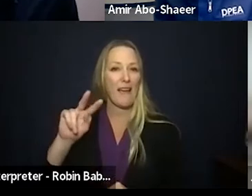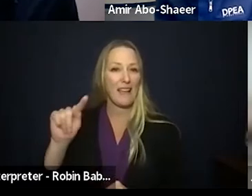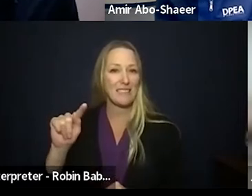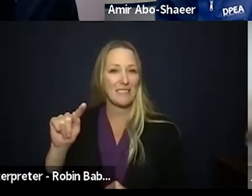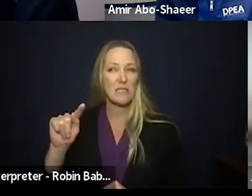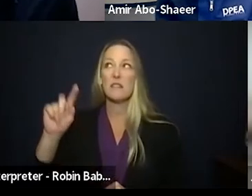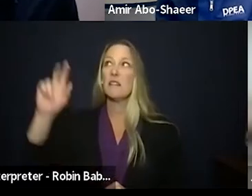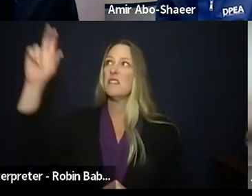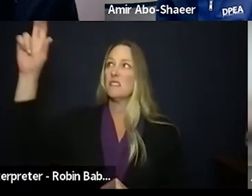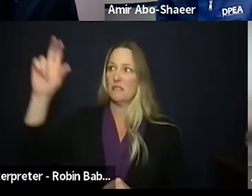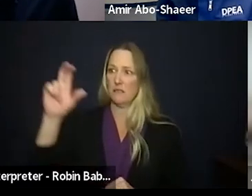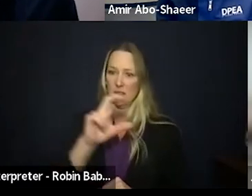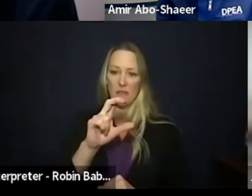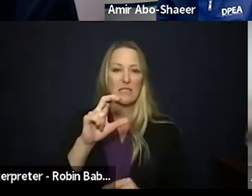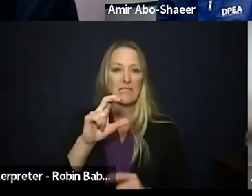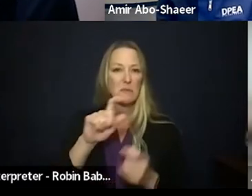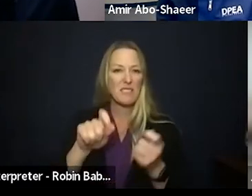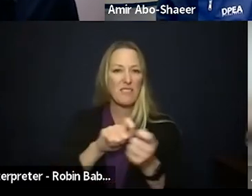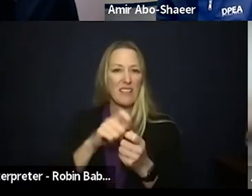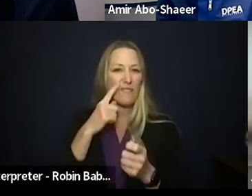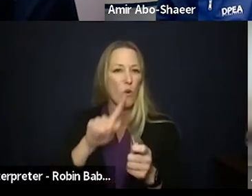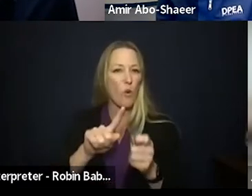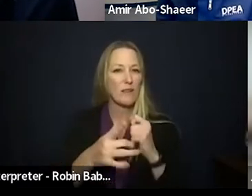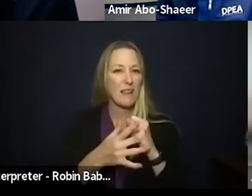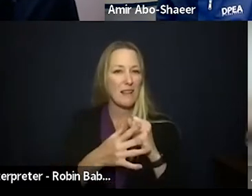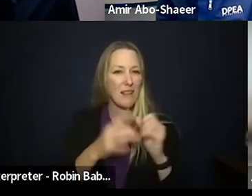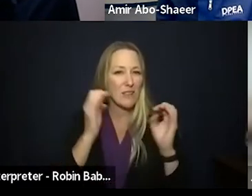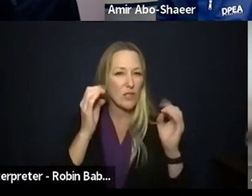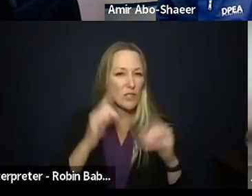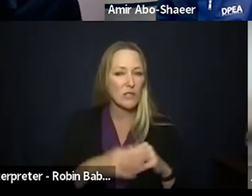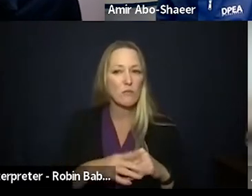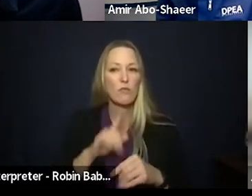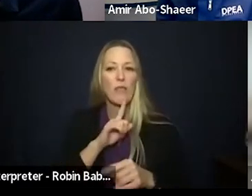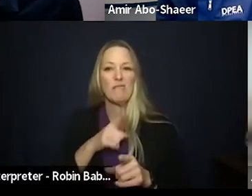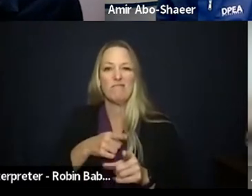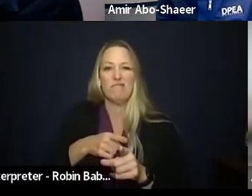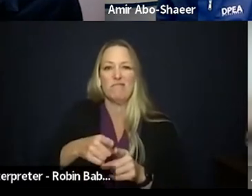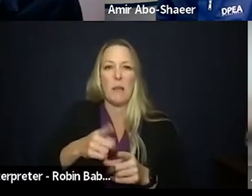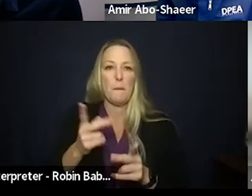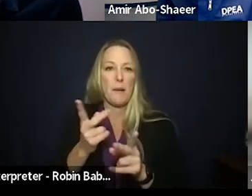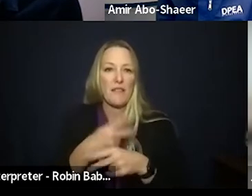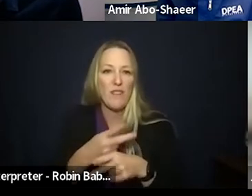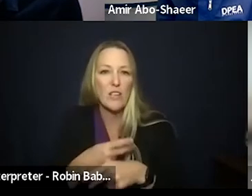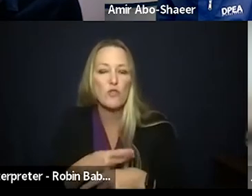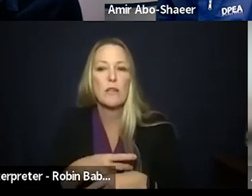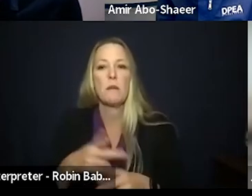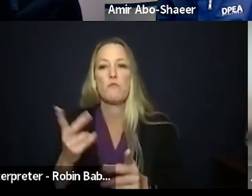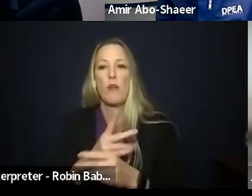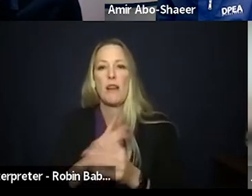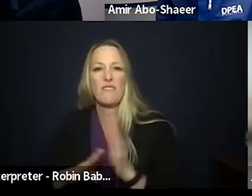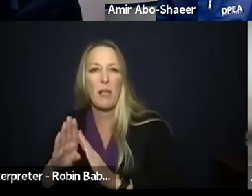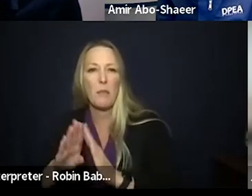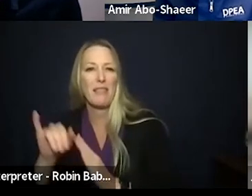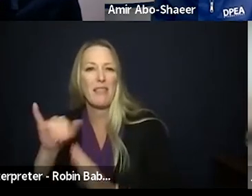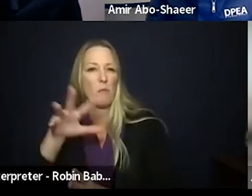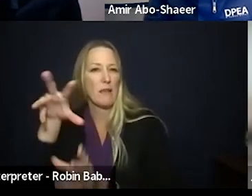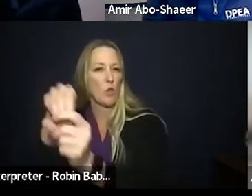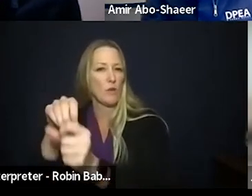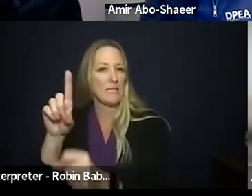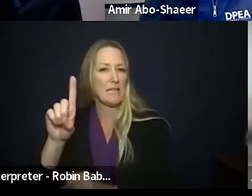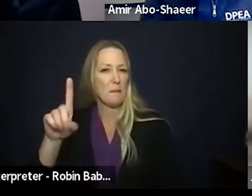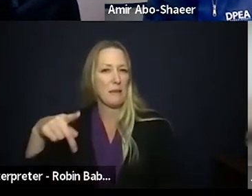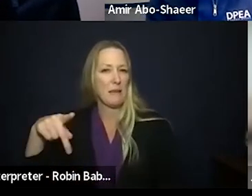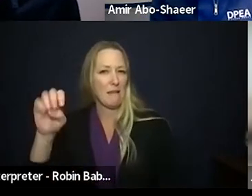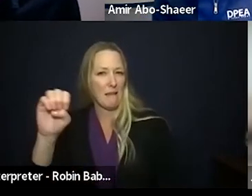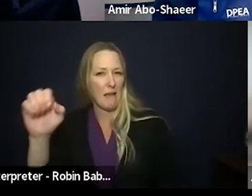education specifically for manufacturing and product development that would be part of the dpea program and